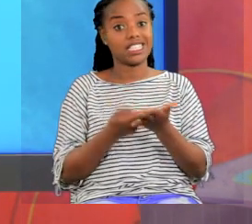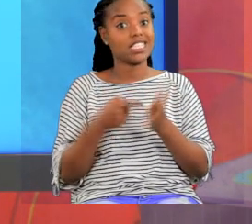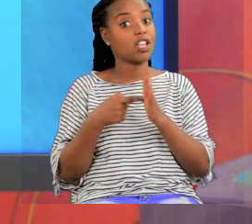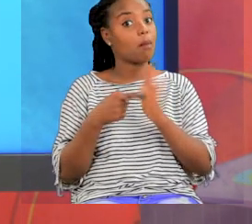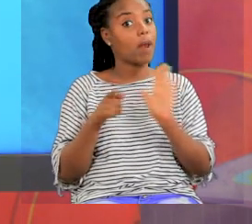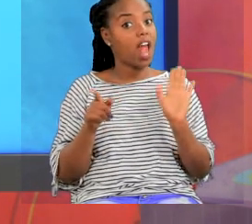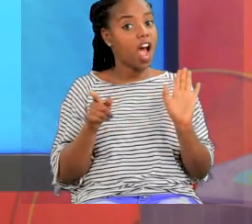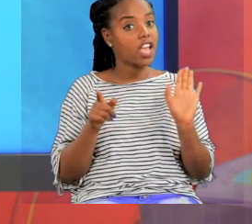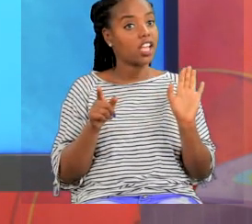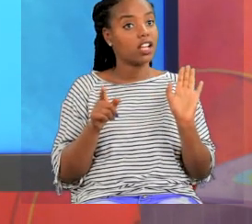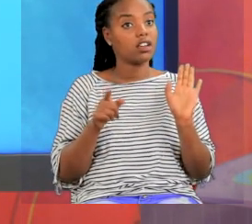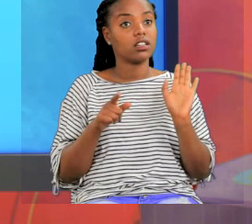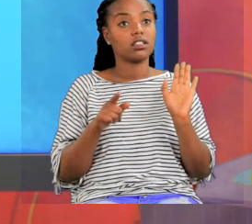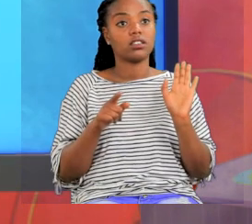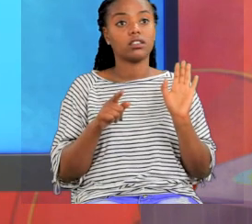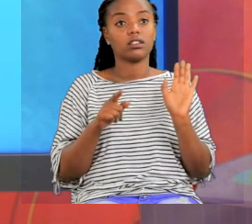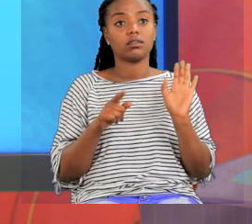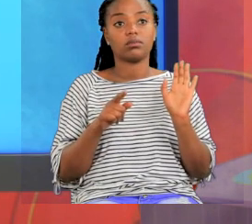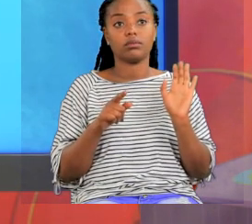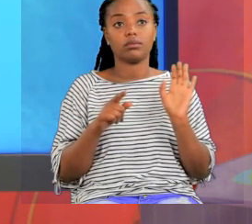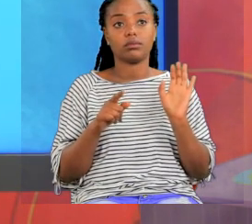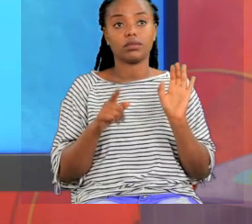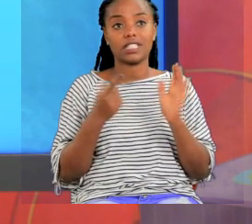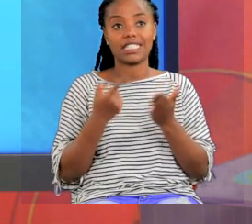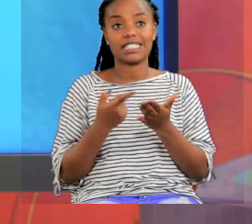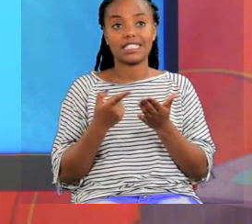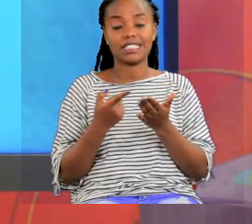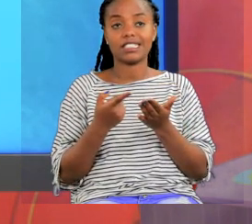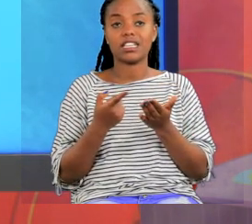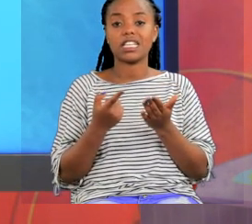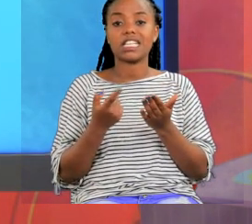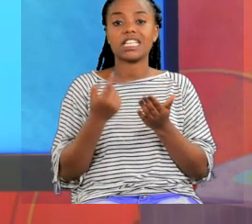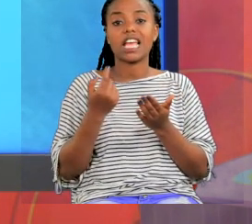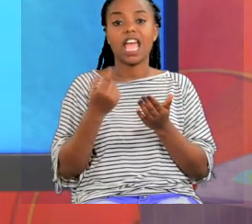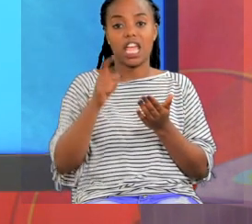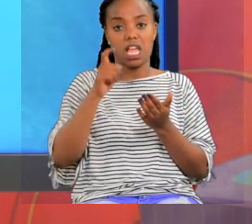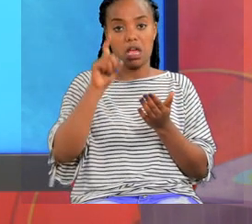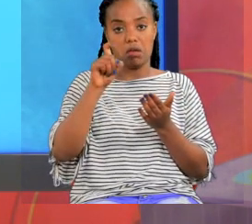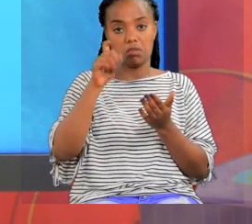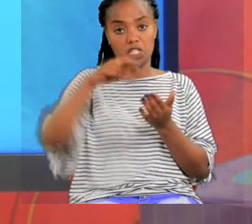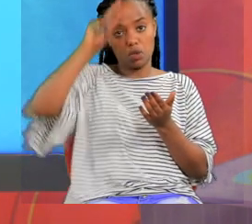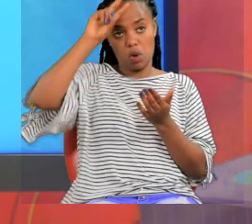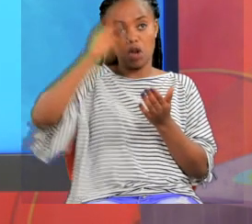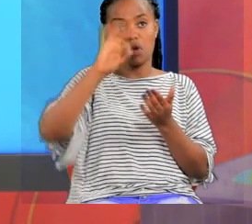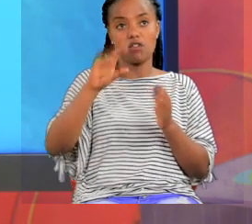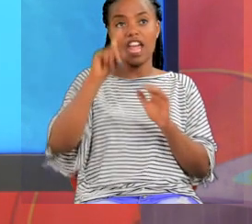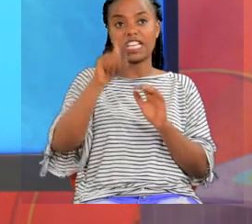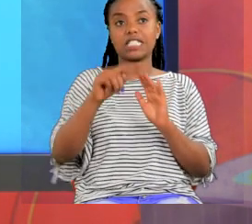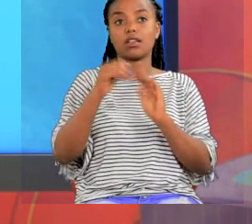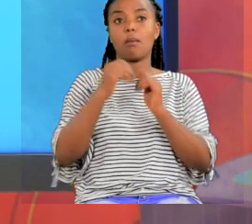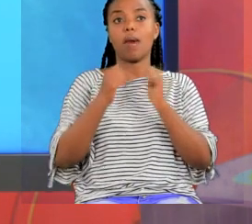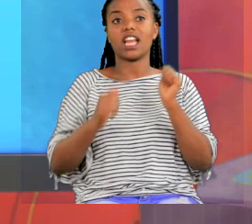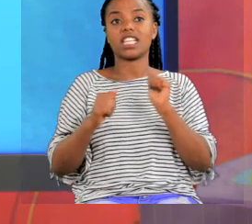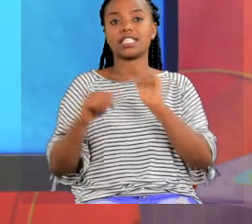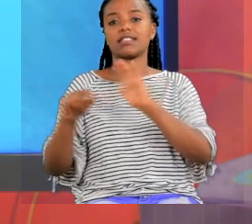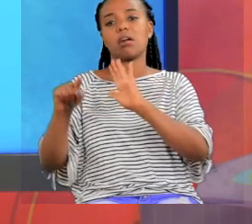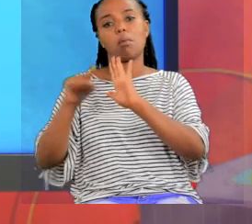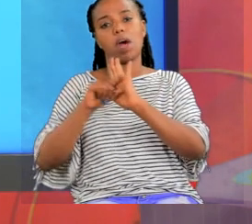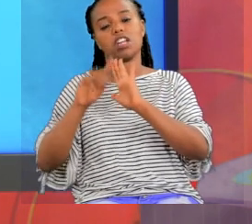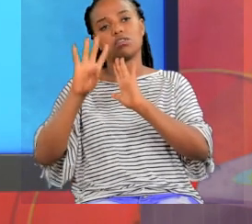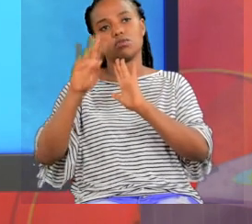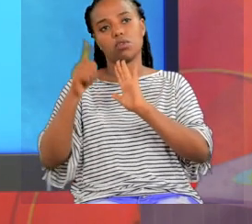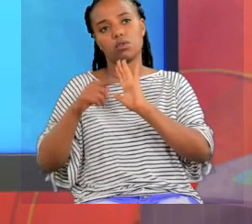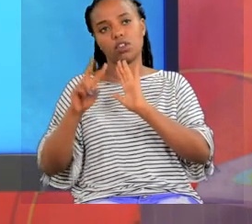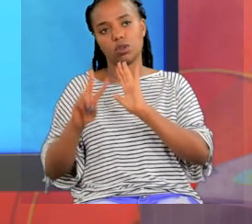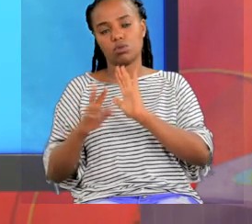implies, this means it is a square of x minus this term, x minus this term, x